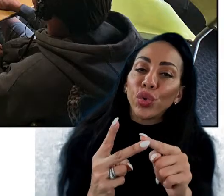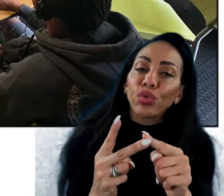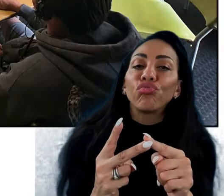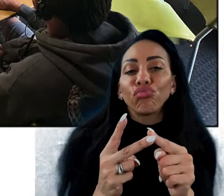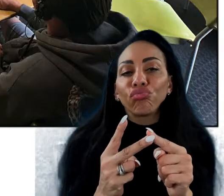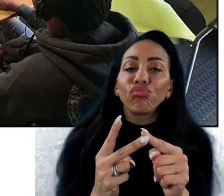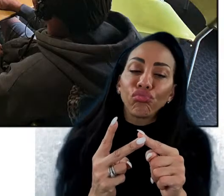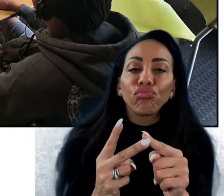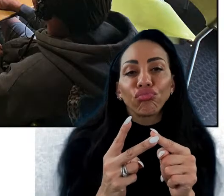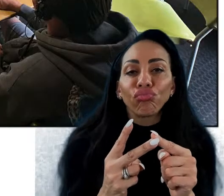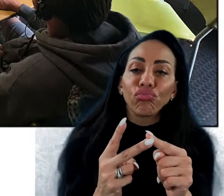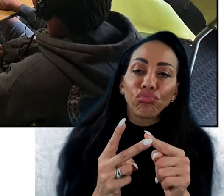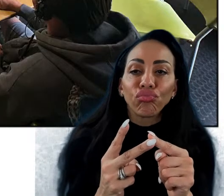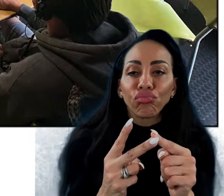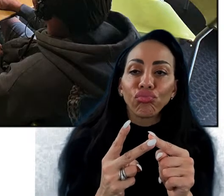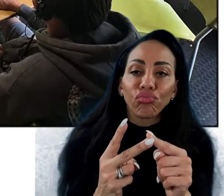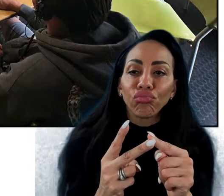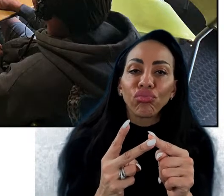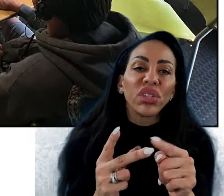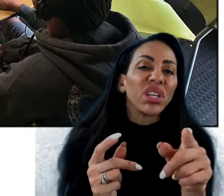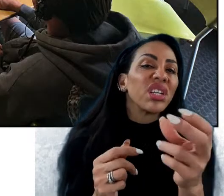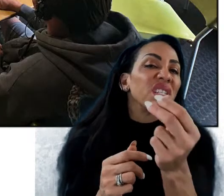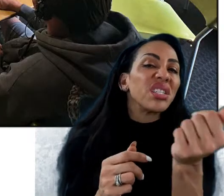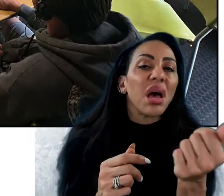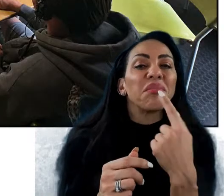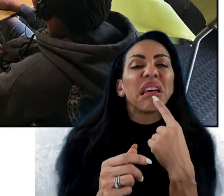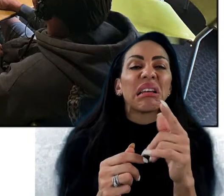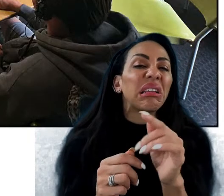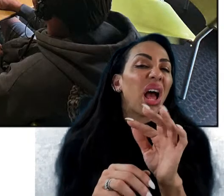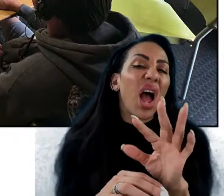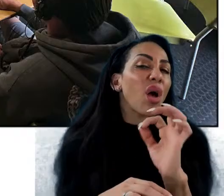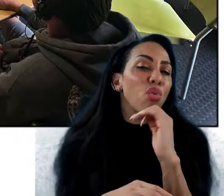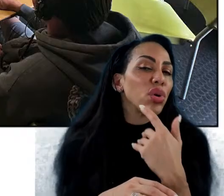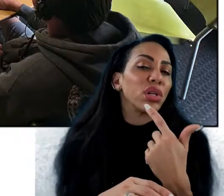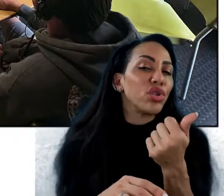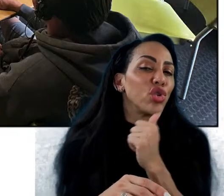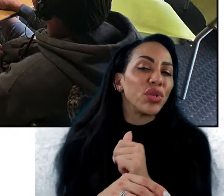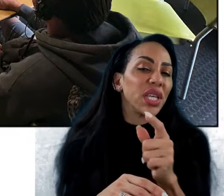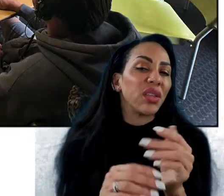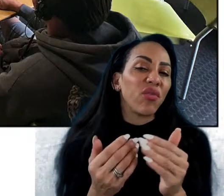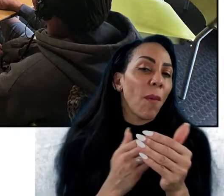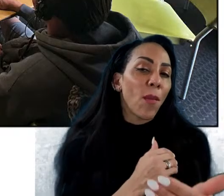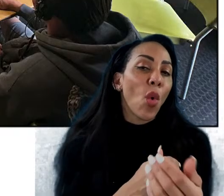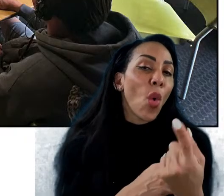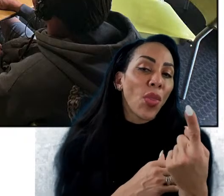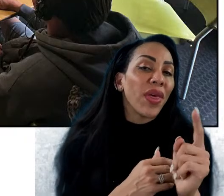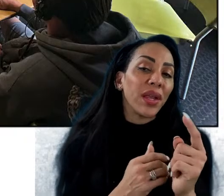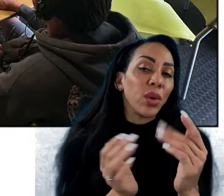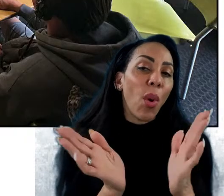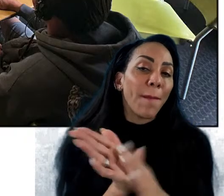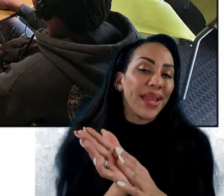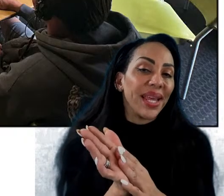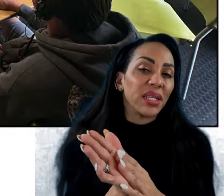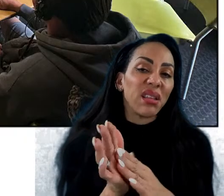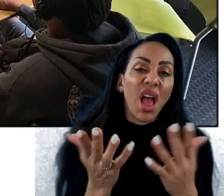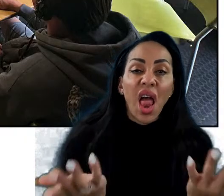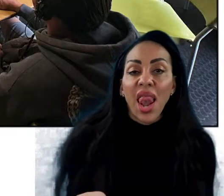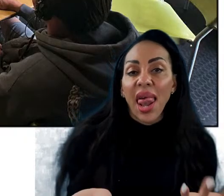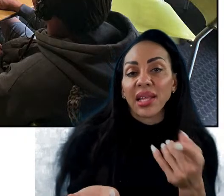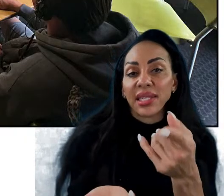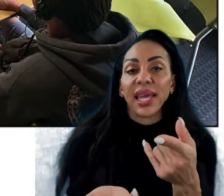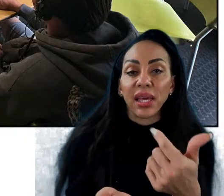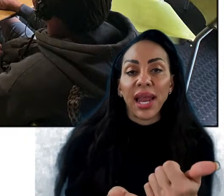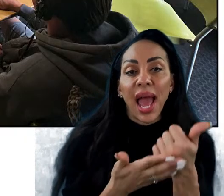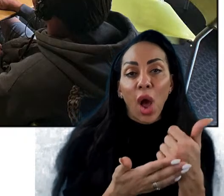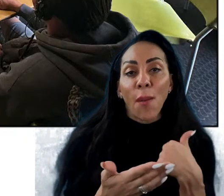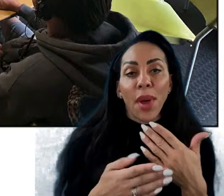music user feedback, like I probably wouldn't use this for more than a minute unless it could help me make actual music and fit into my workflow, which is fair enough. If you're a